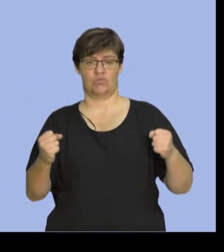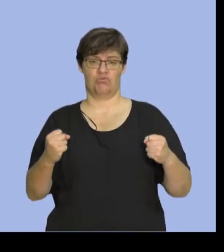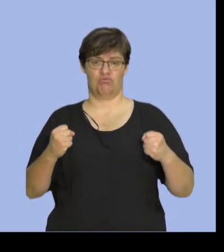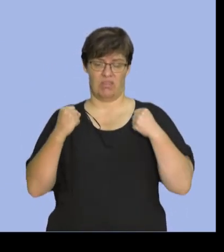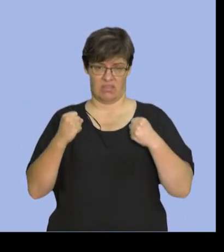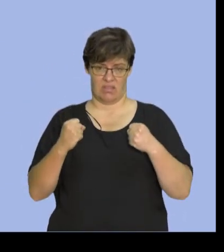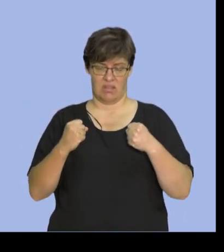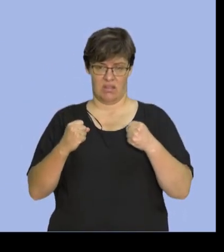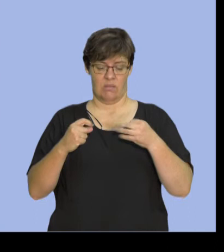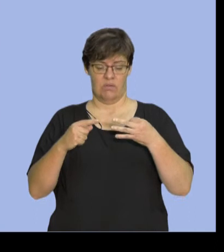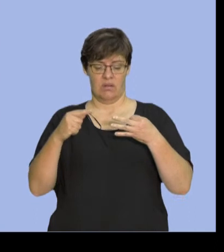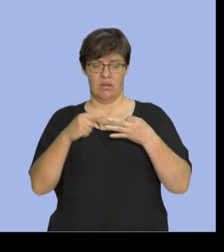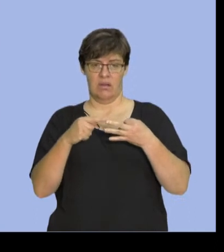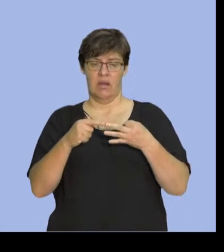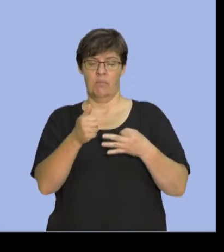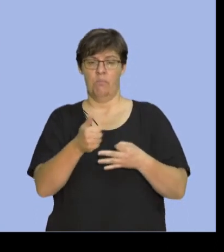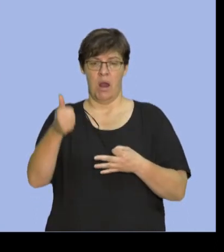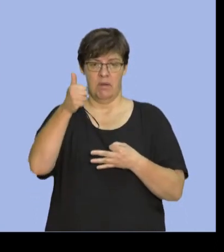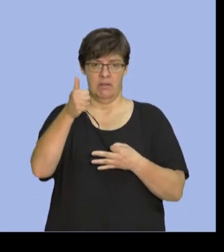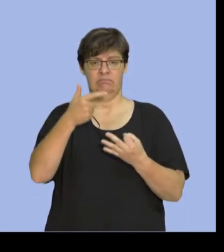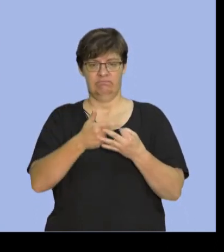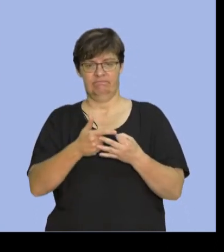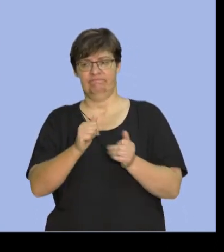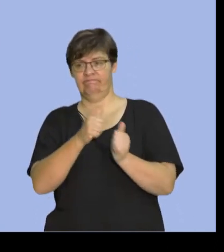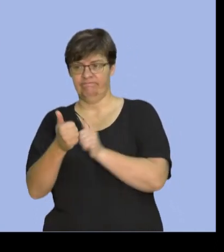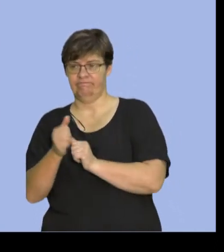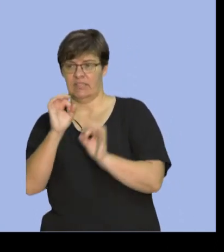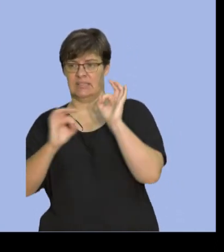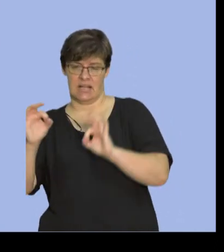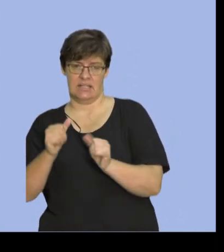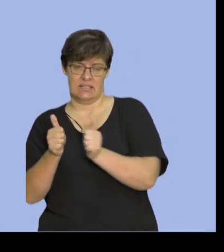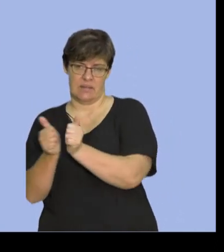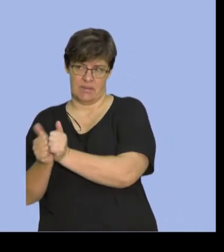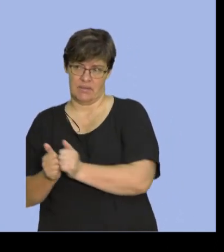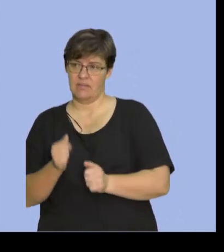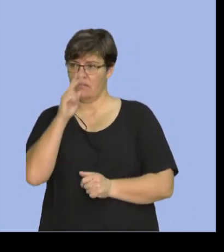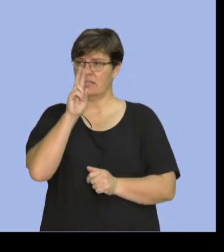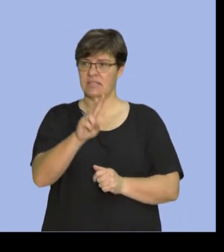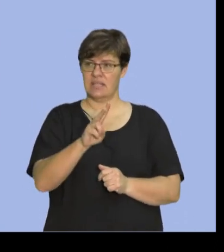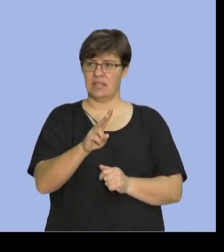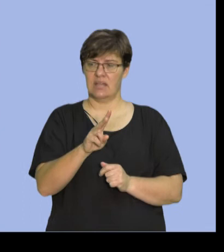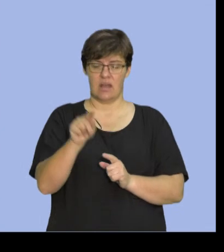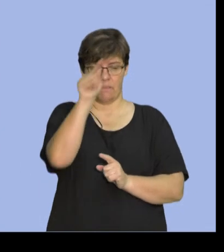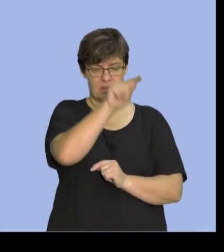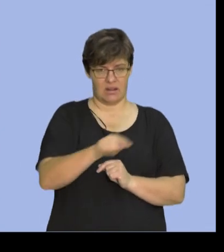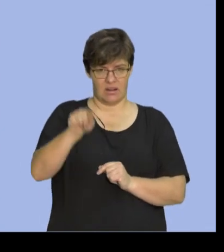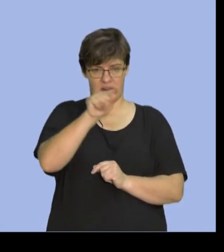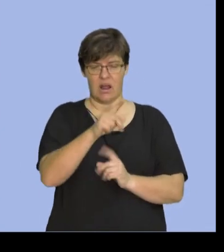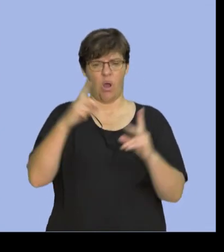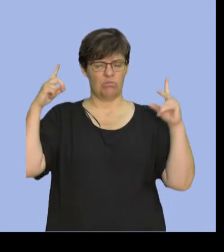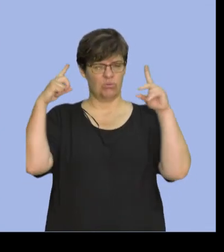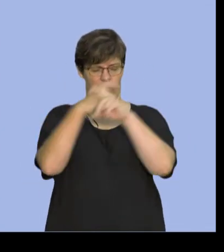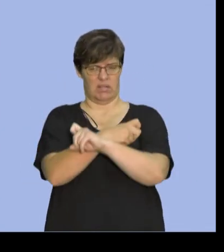layer between the primary walls and the neighboring cells. So when you look at this, you can see the middle lamella contains these